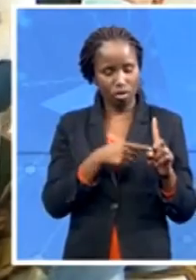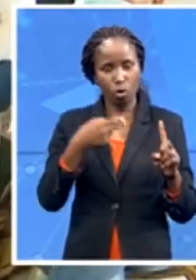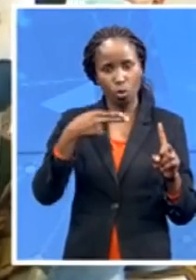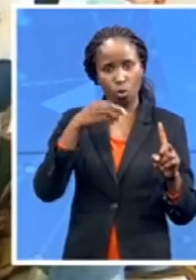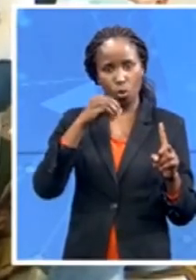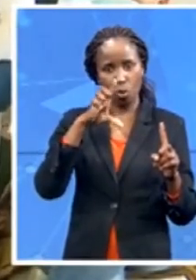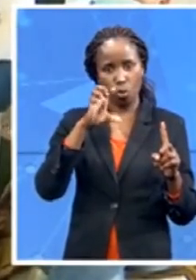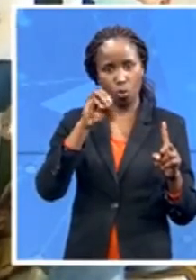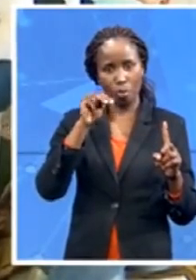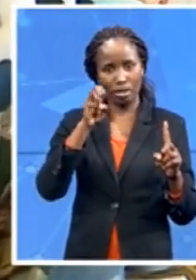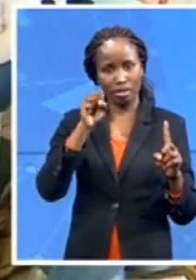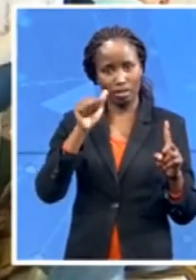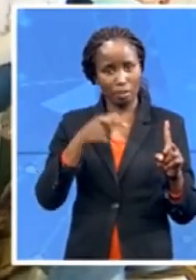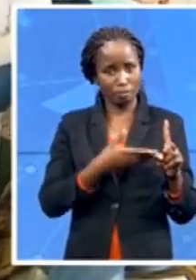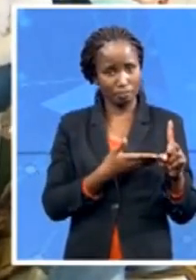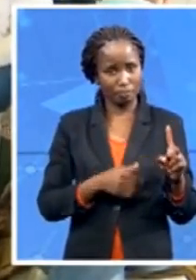Ngengoma.